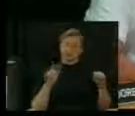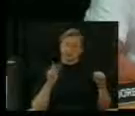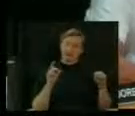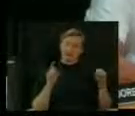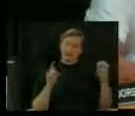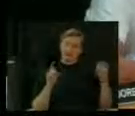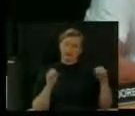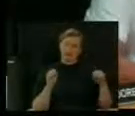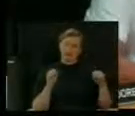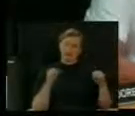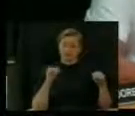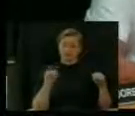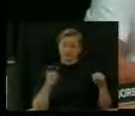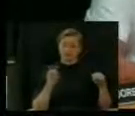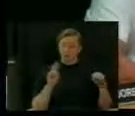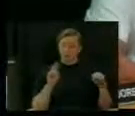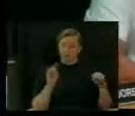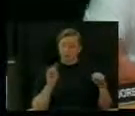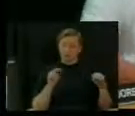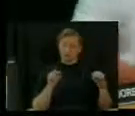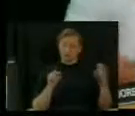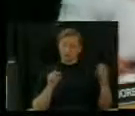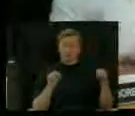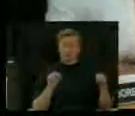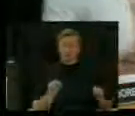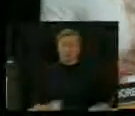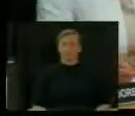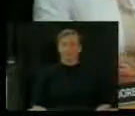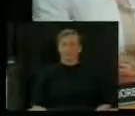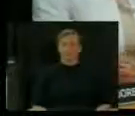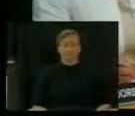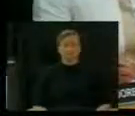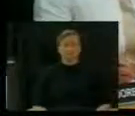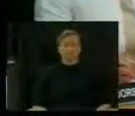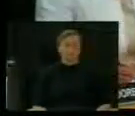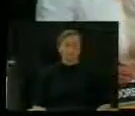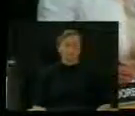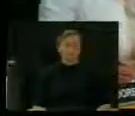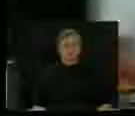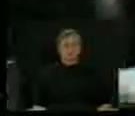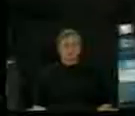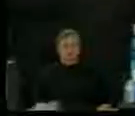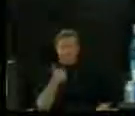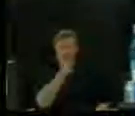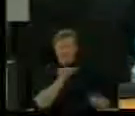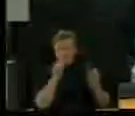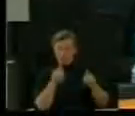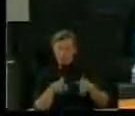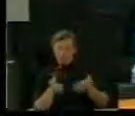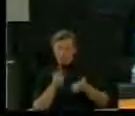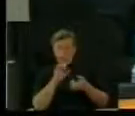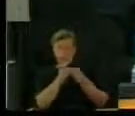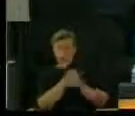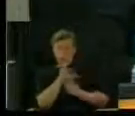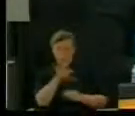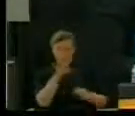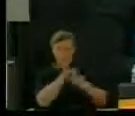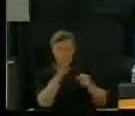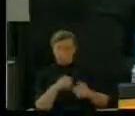Mark Harmon, Yes. Commissioner Strickland, Yes. Commissioner Jordan. Yes.